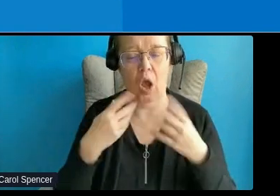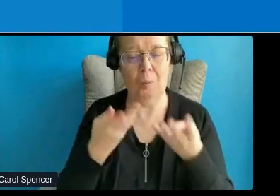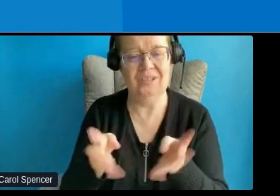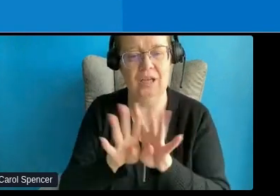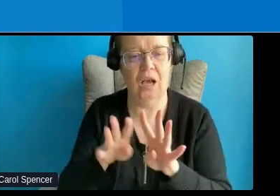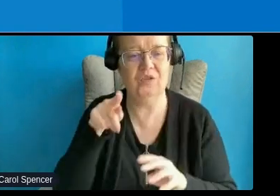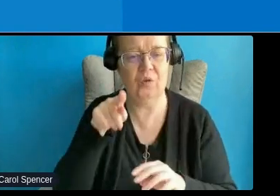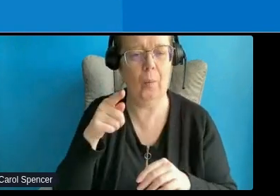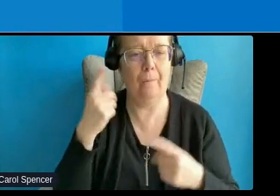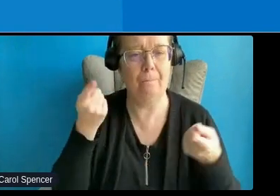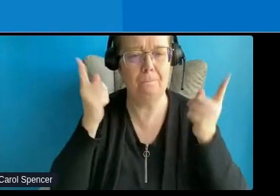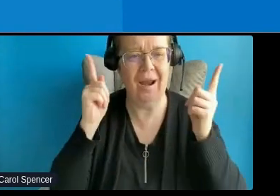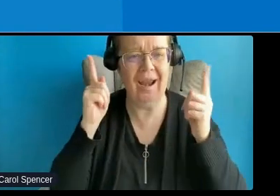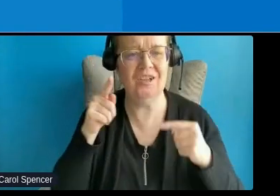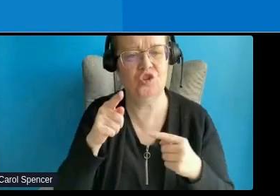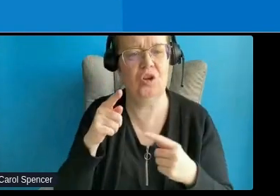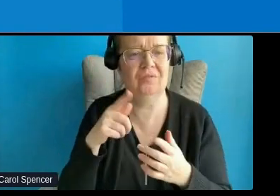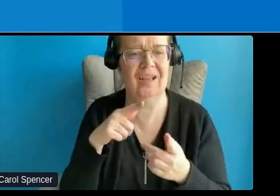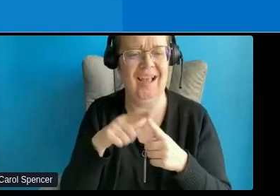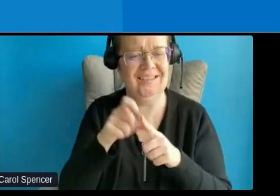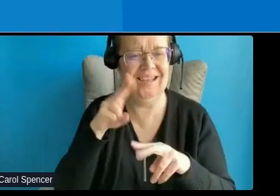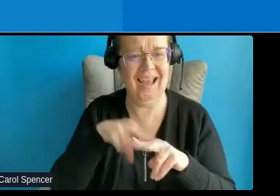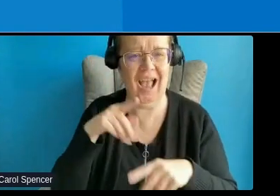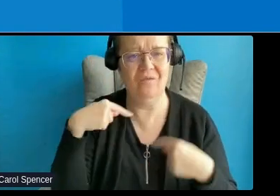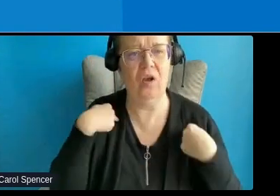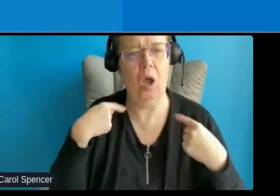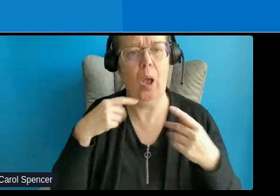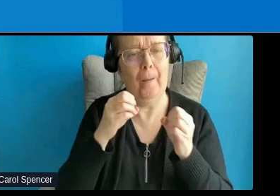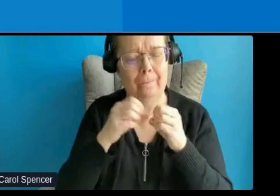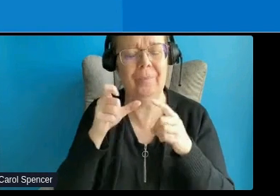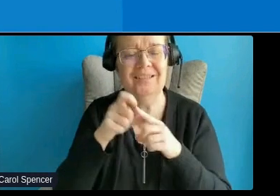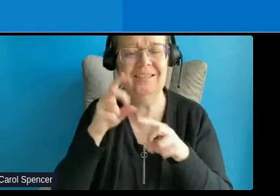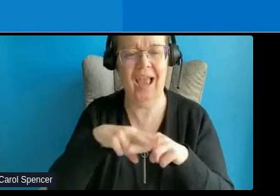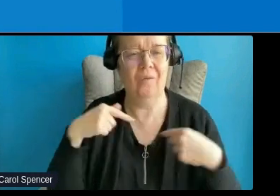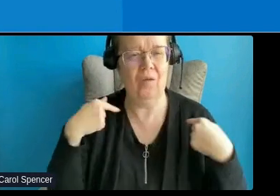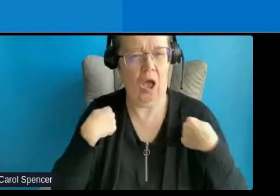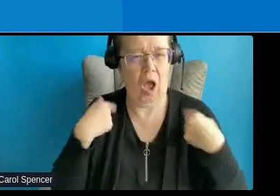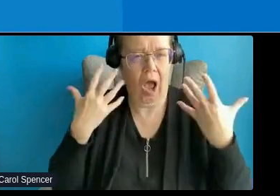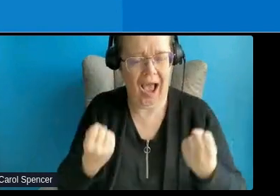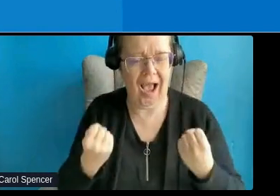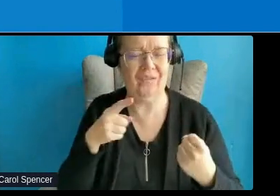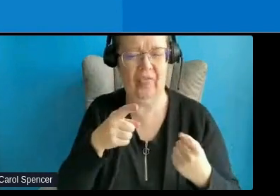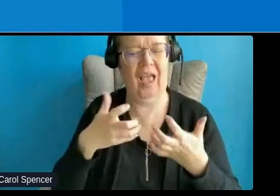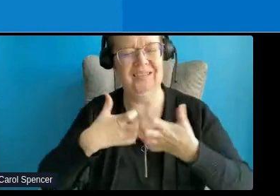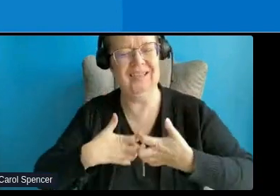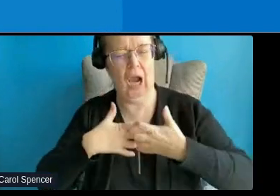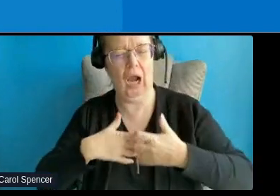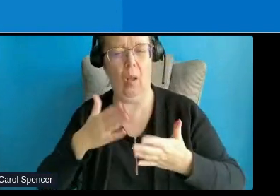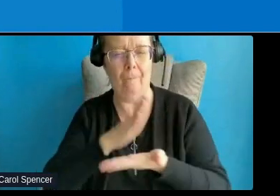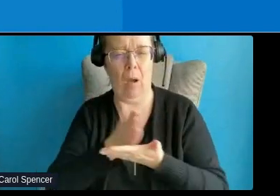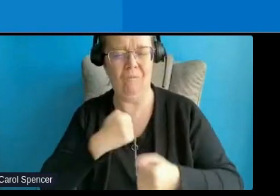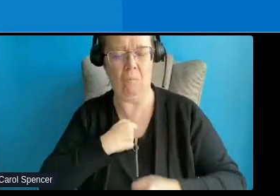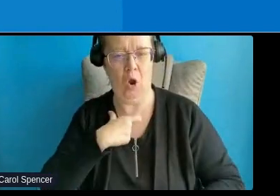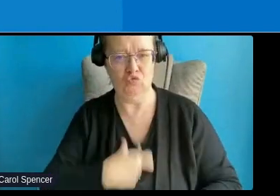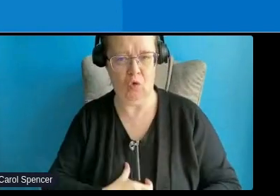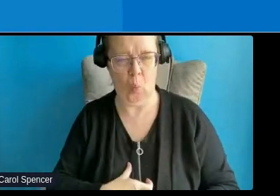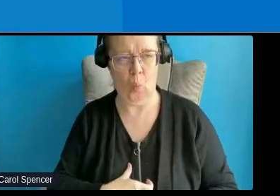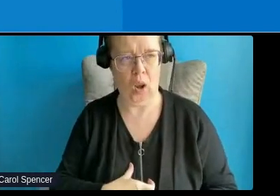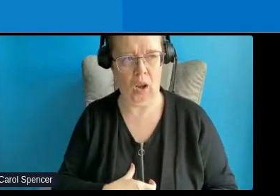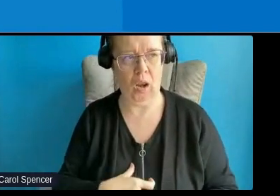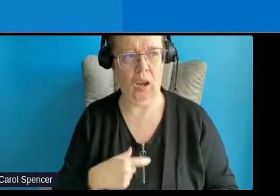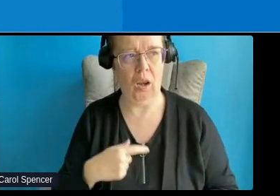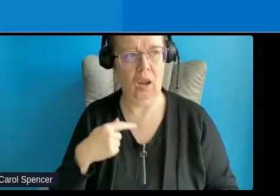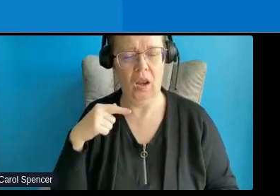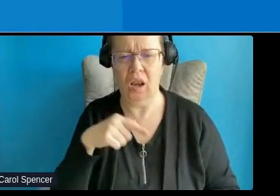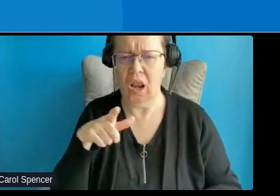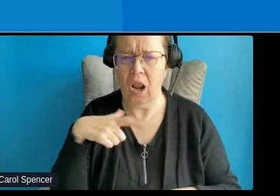BDF, but predominantly I look after the technology task force, so I have that tech angle as part of my role. Just checking we can click